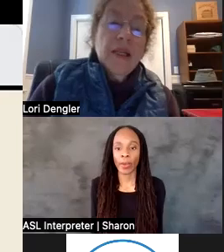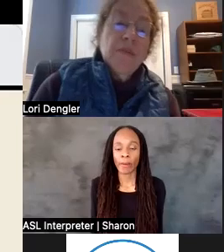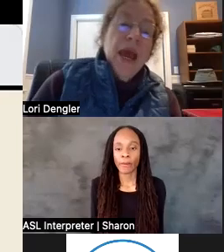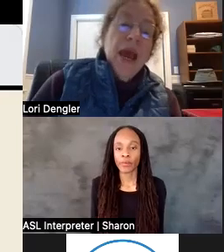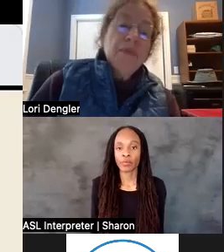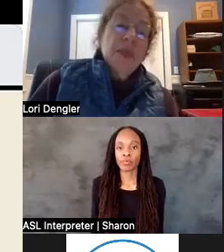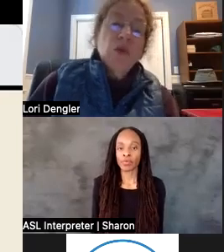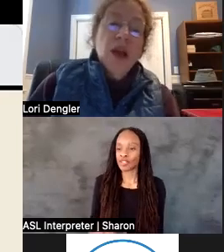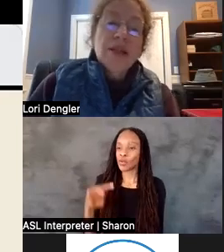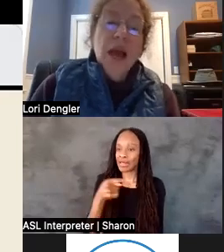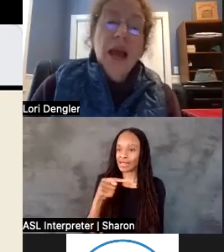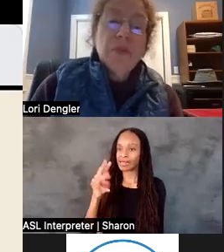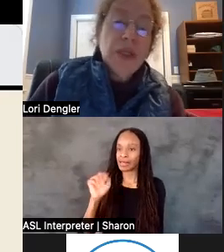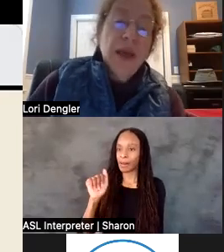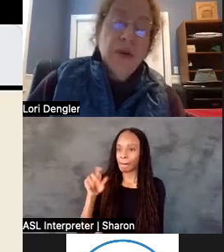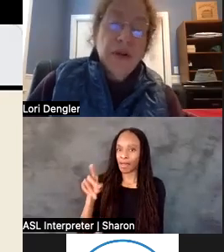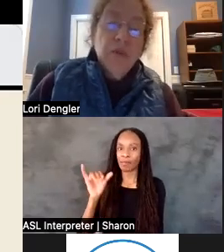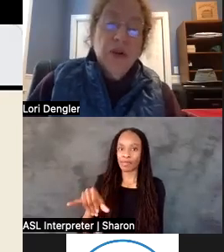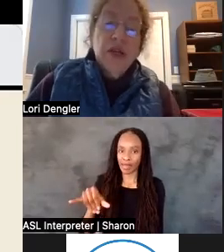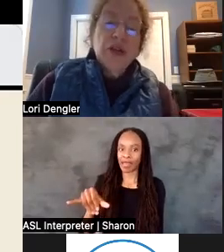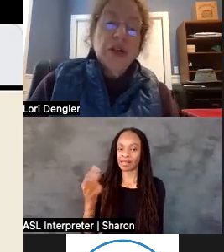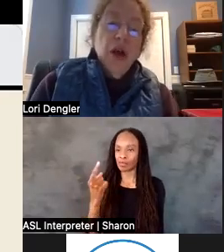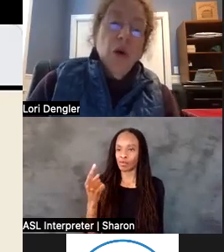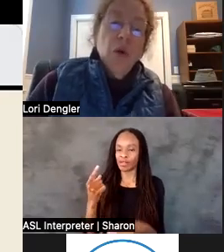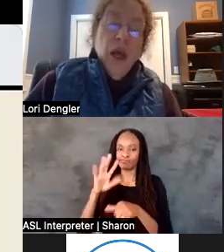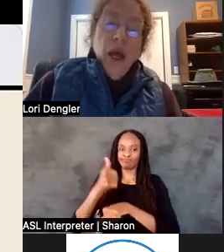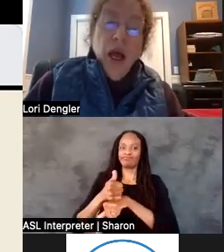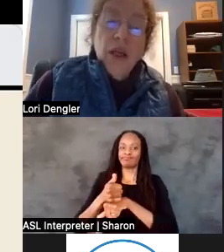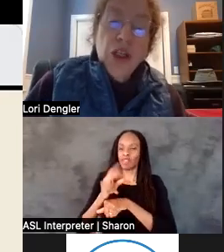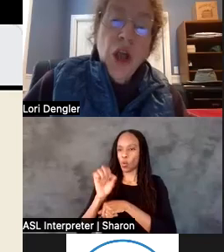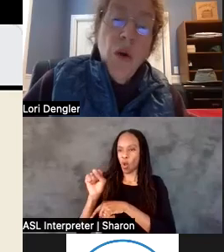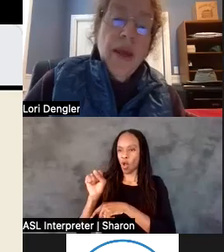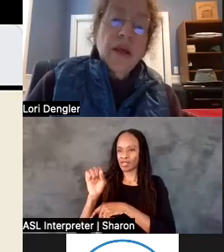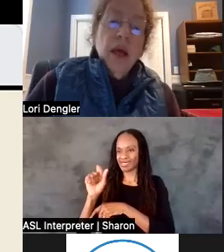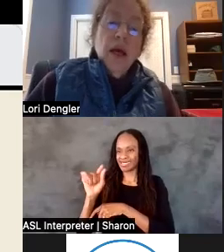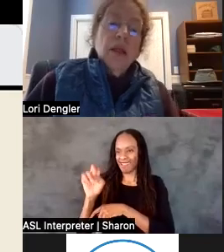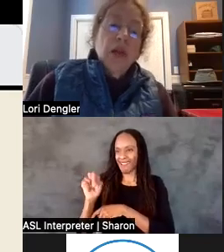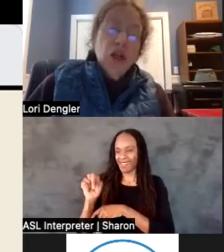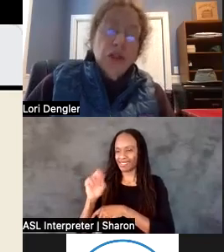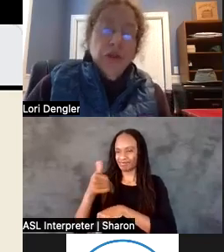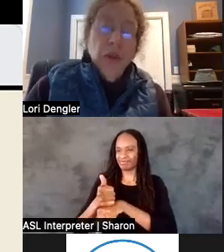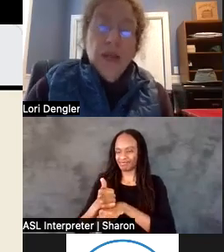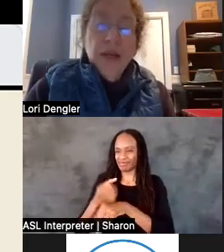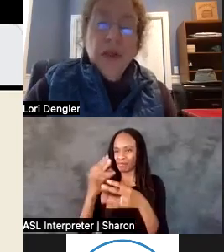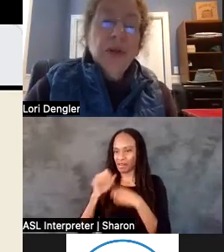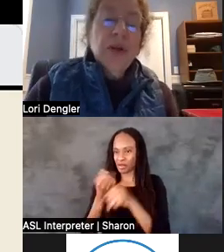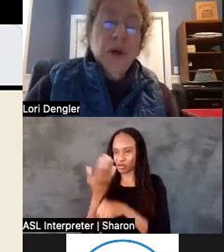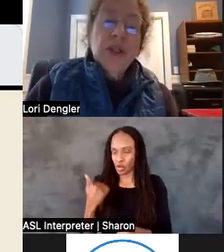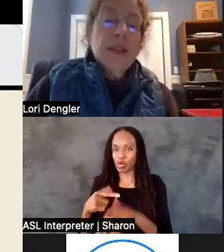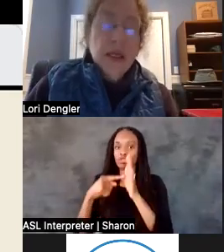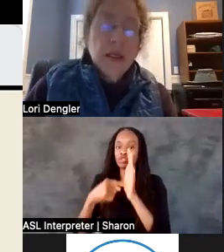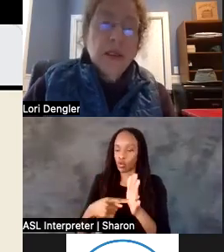This is a map that Ross Stein put together a number of years ago, showing larger earthquakes on the